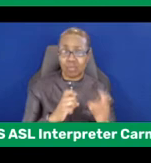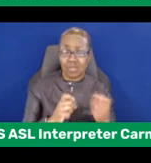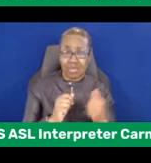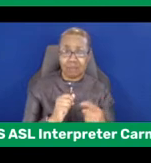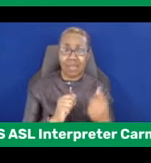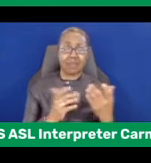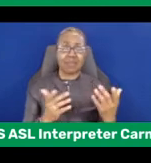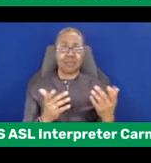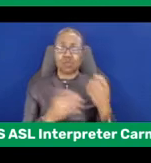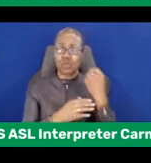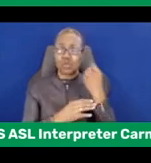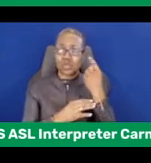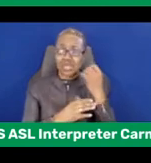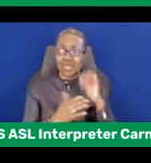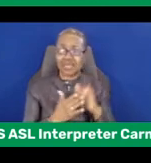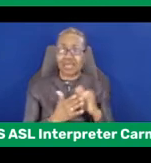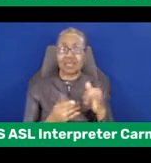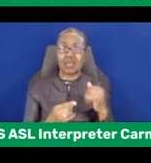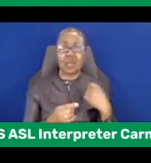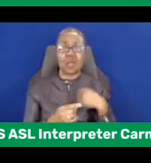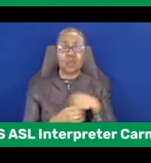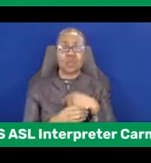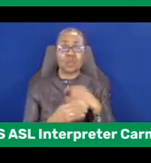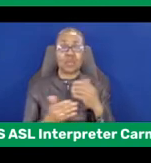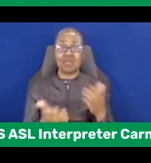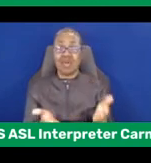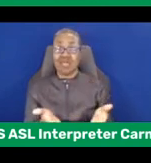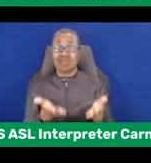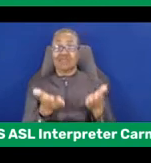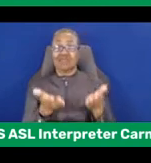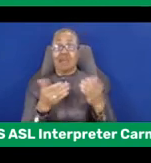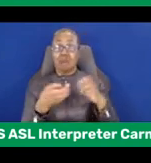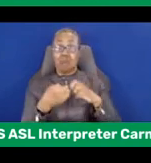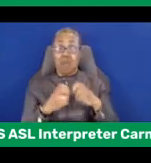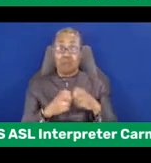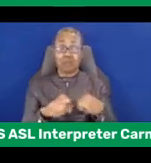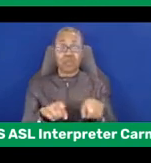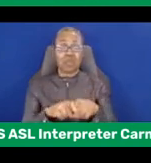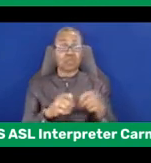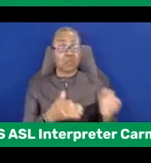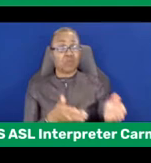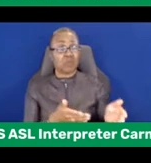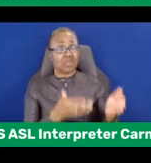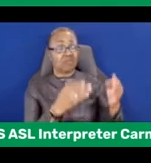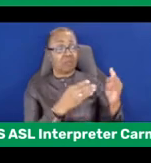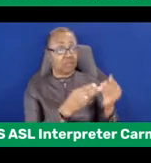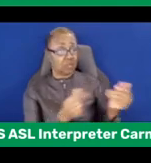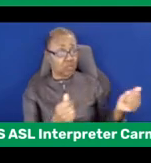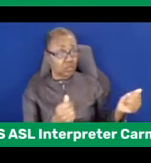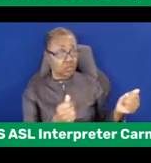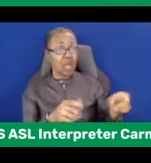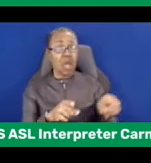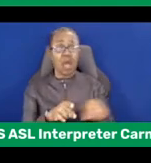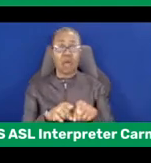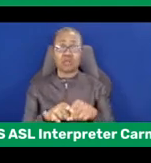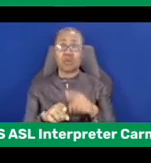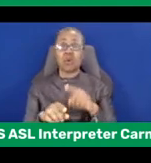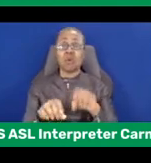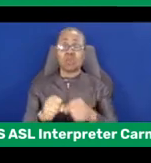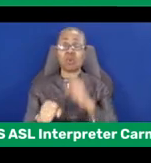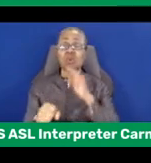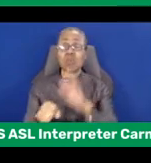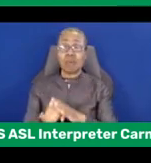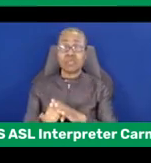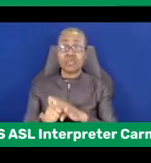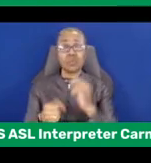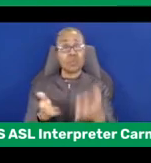to understand that not only will we lift up problems, we will lift up our solutions, but we will also lift broken promises to our community left